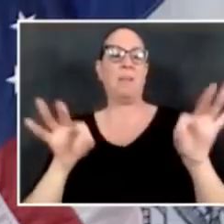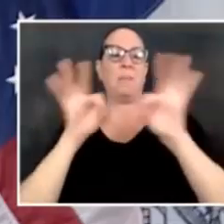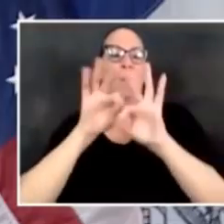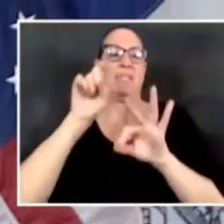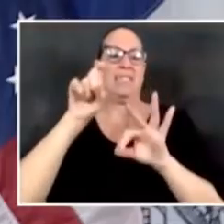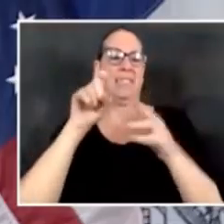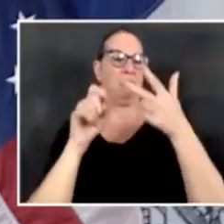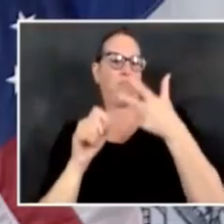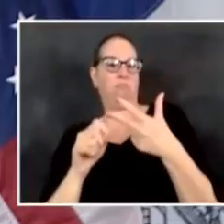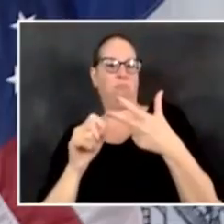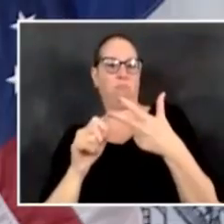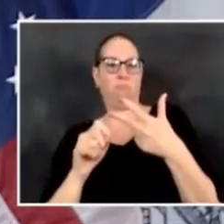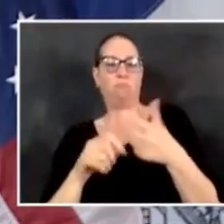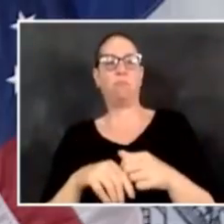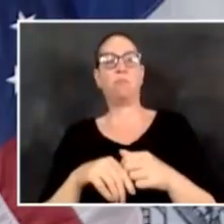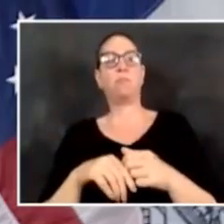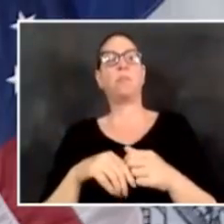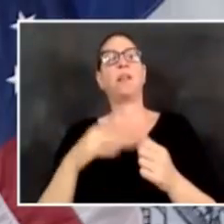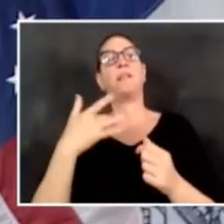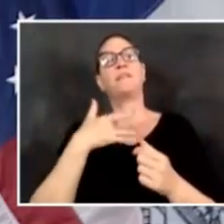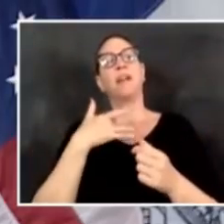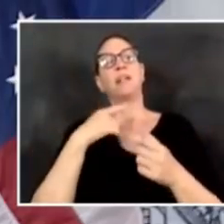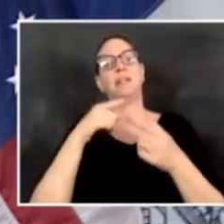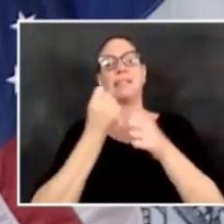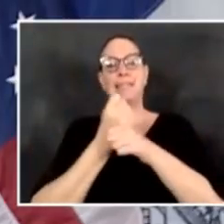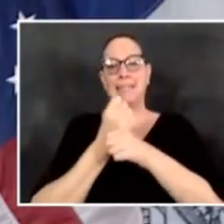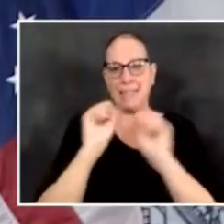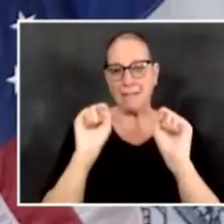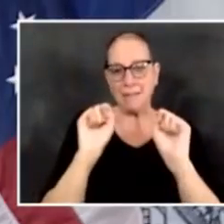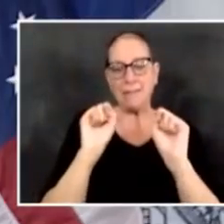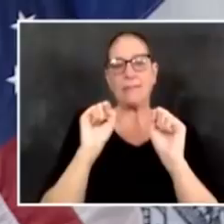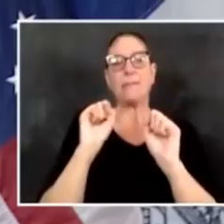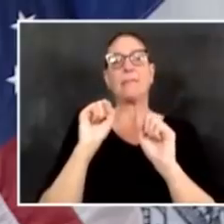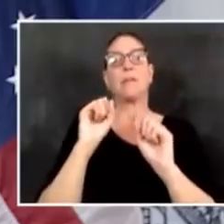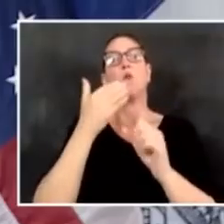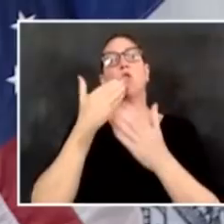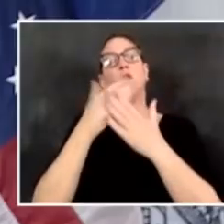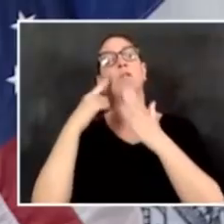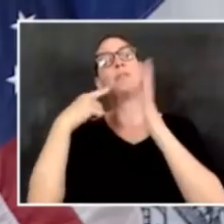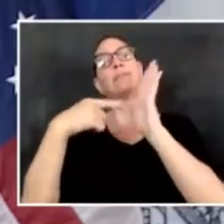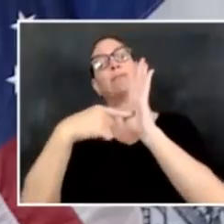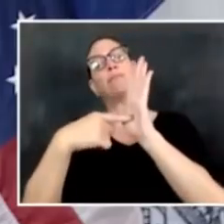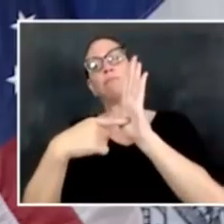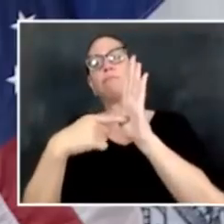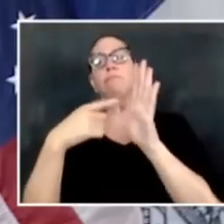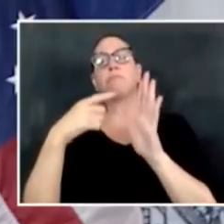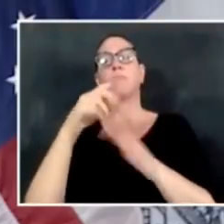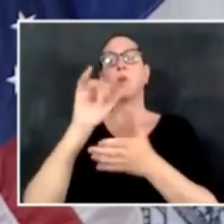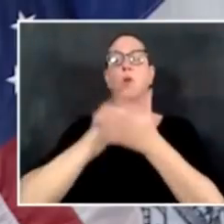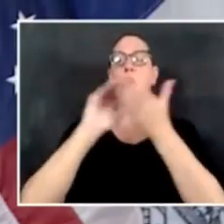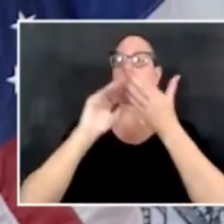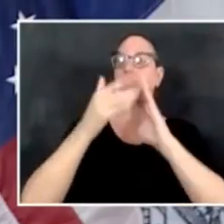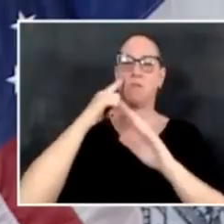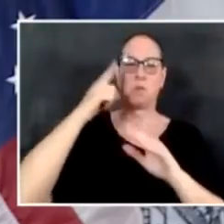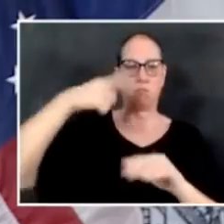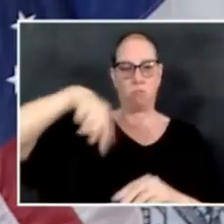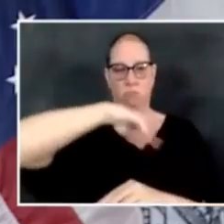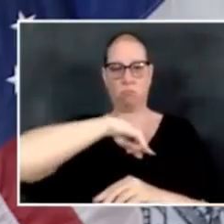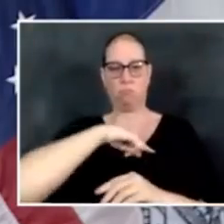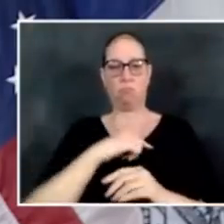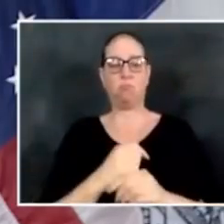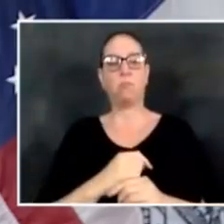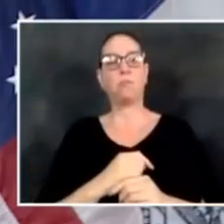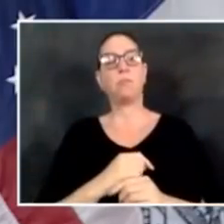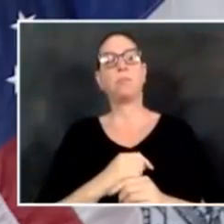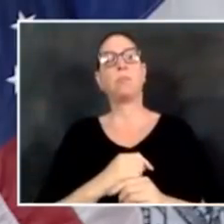We obviously have a very cautious approach here. It was safe to use that measure alone, and that's why we made the decision. On the nursing homes, again,